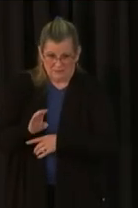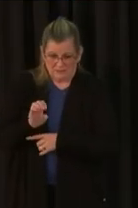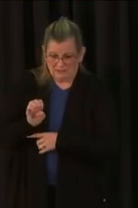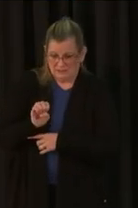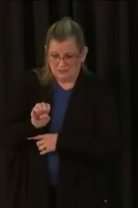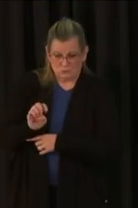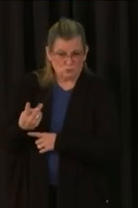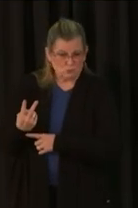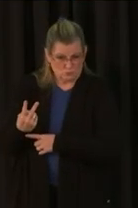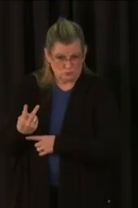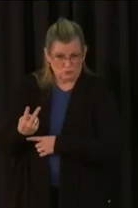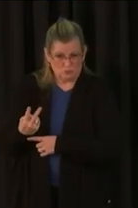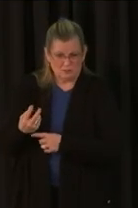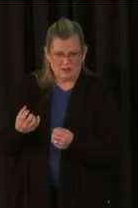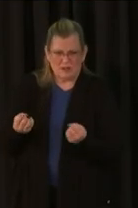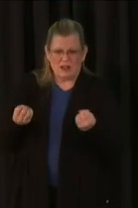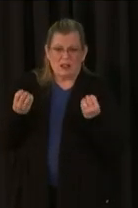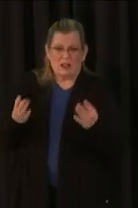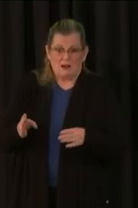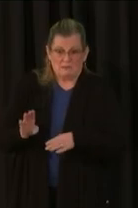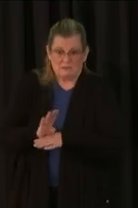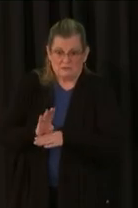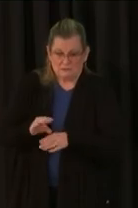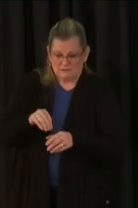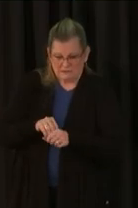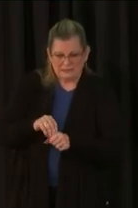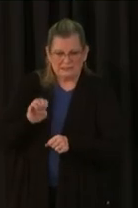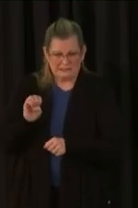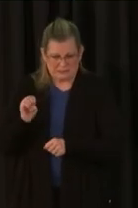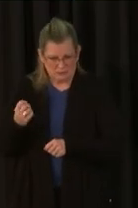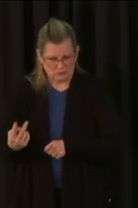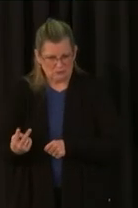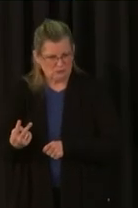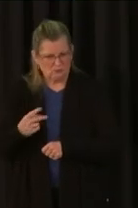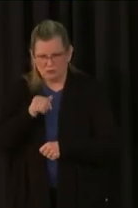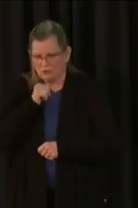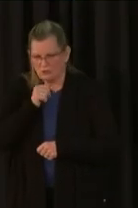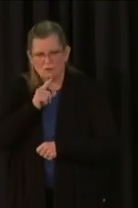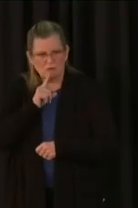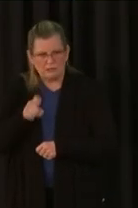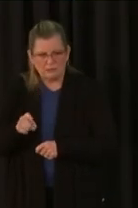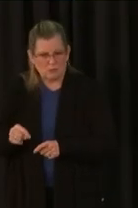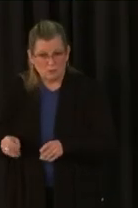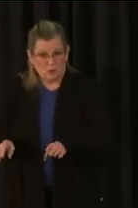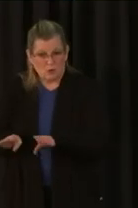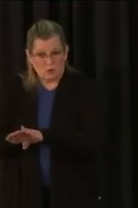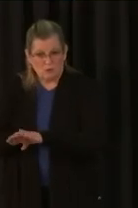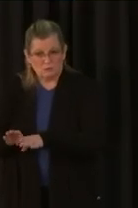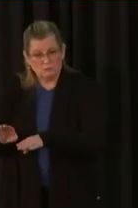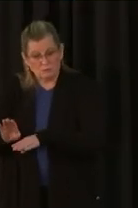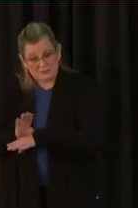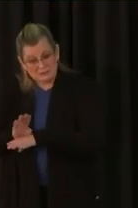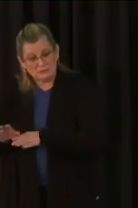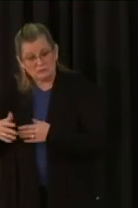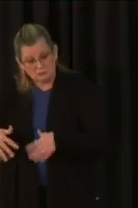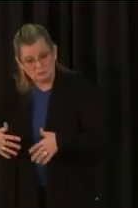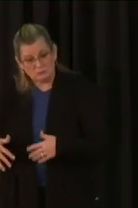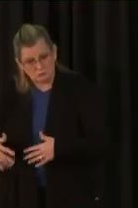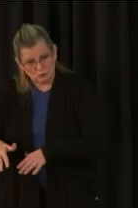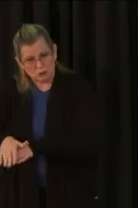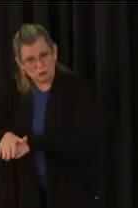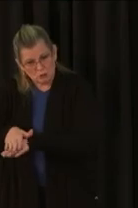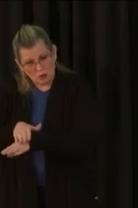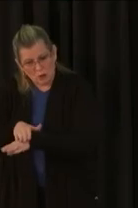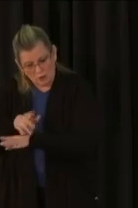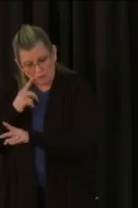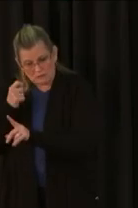a lot of the businesses that are in E2, they've not necessarily had to close. Business is definitely slower, obviously, because they have been